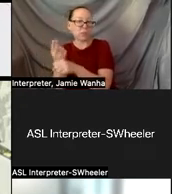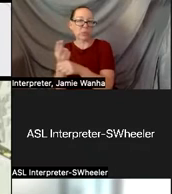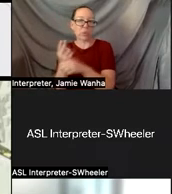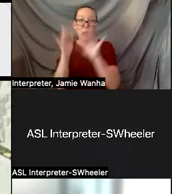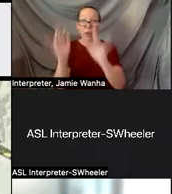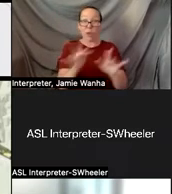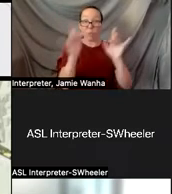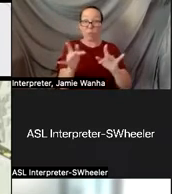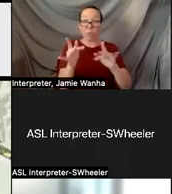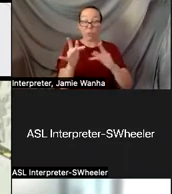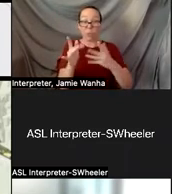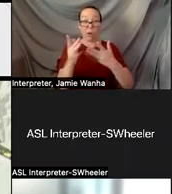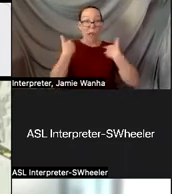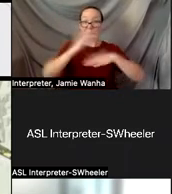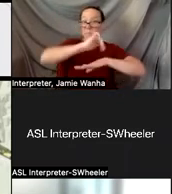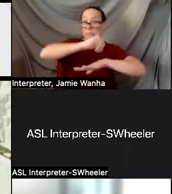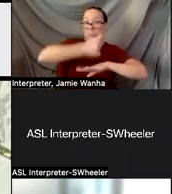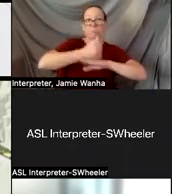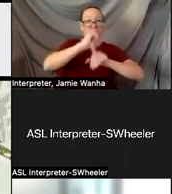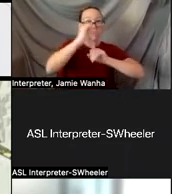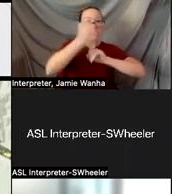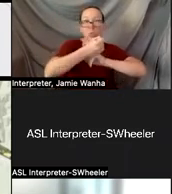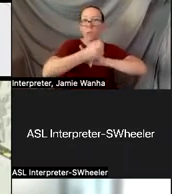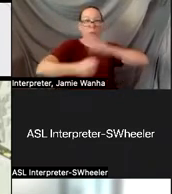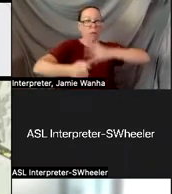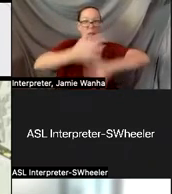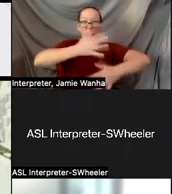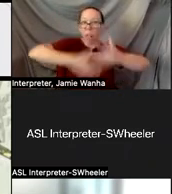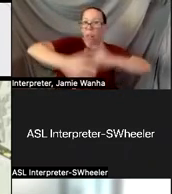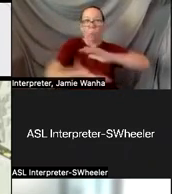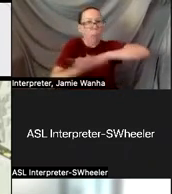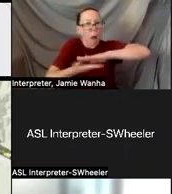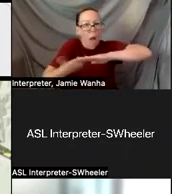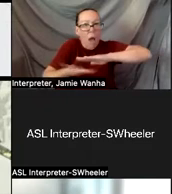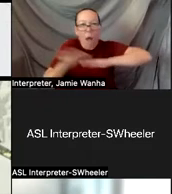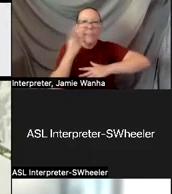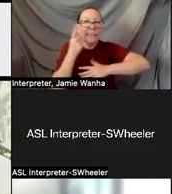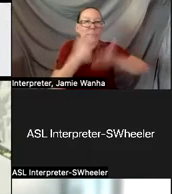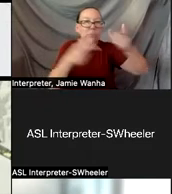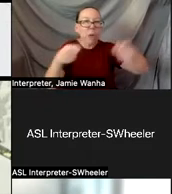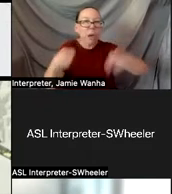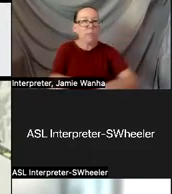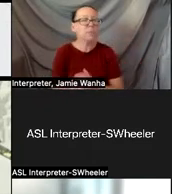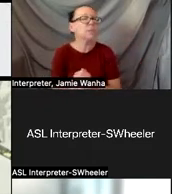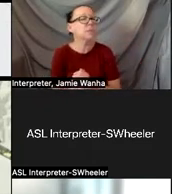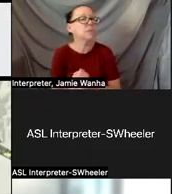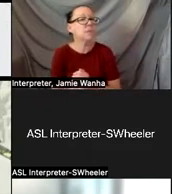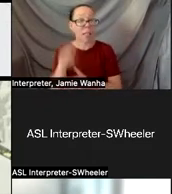It runs the scenario and looks at the impacts of infrastructure and lifeline damage. But what we are able to do with that